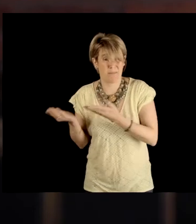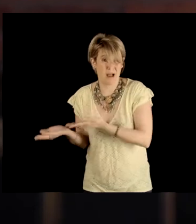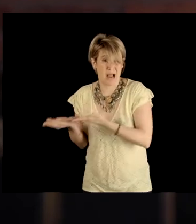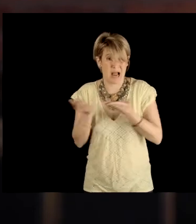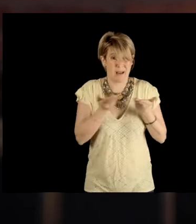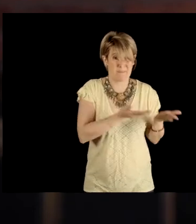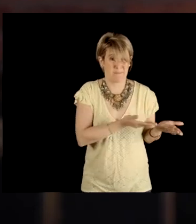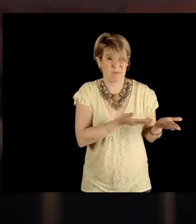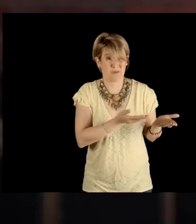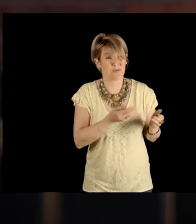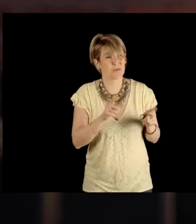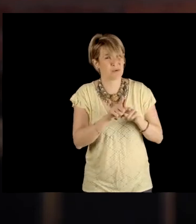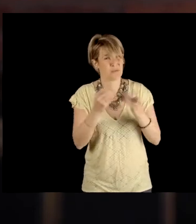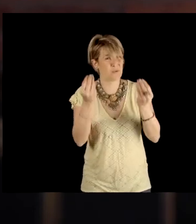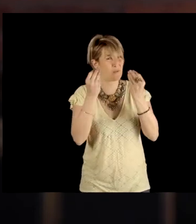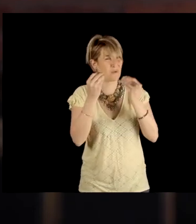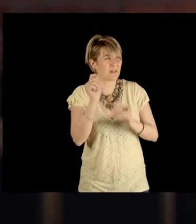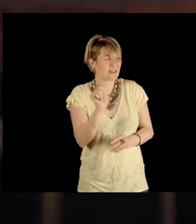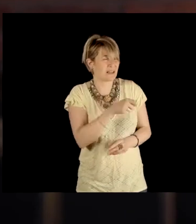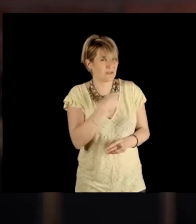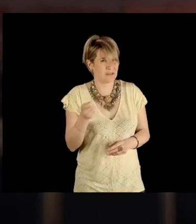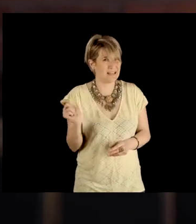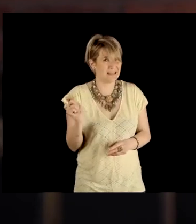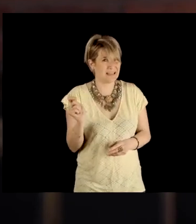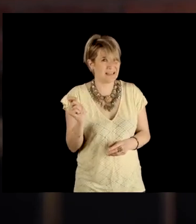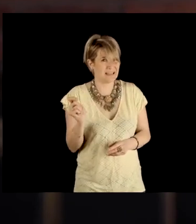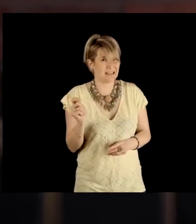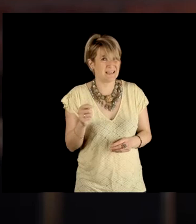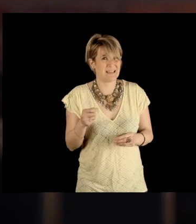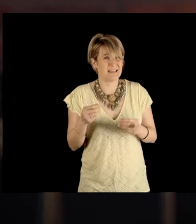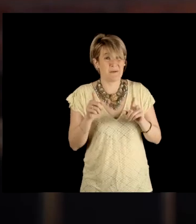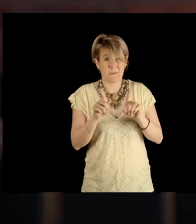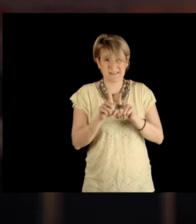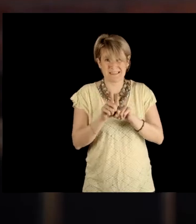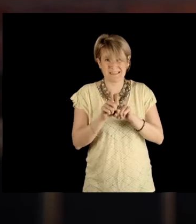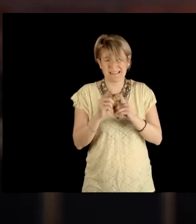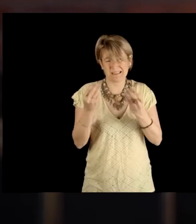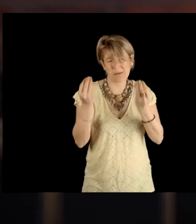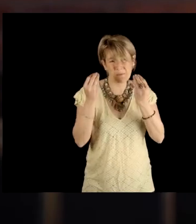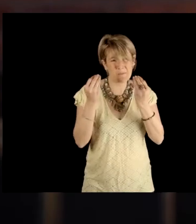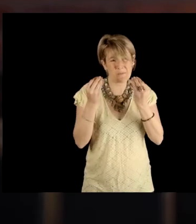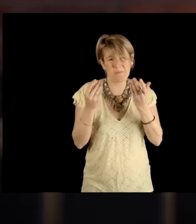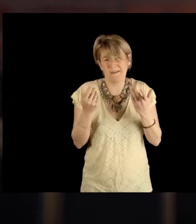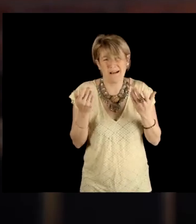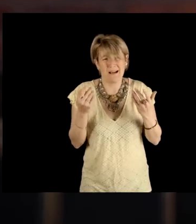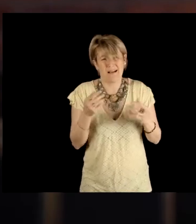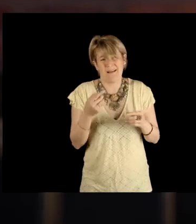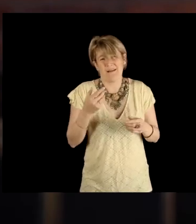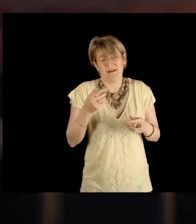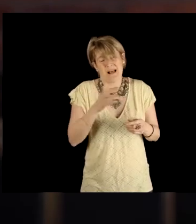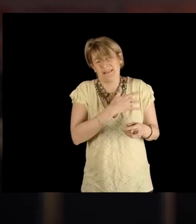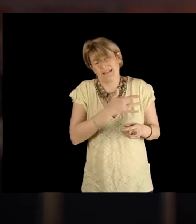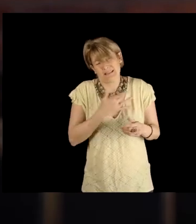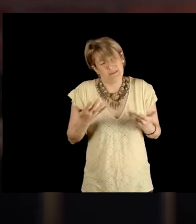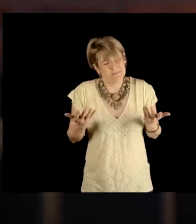our consciousness. So today I would also demonstrate to you, actually walk you through this process